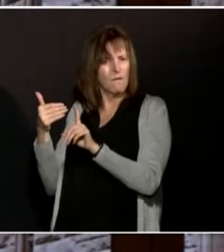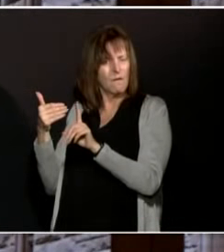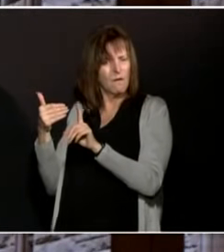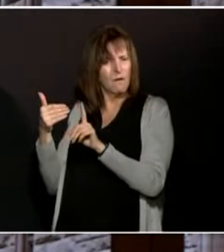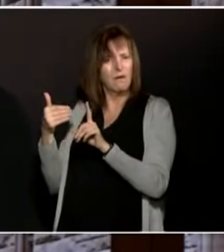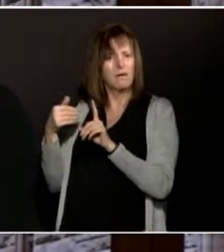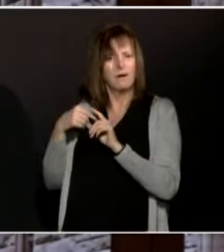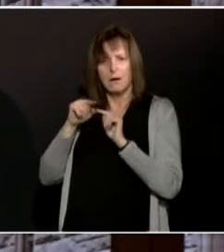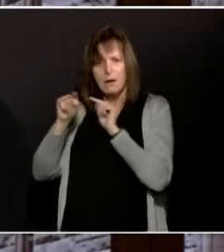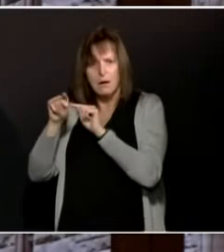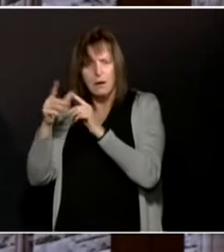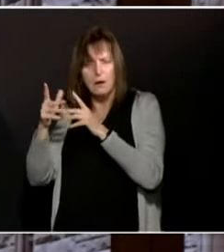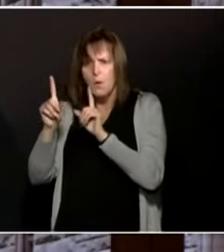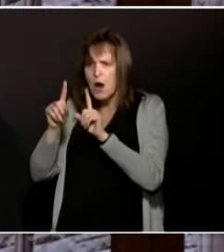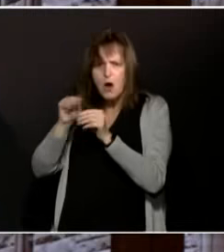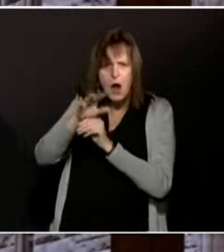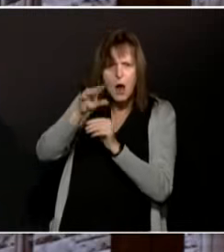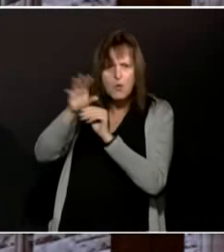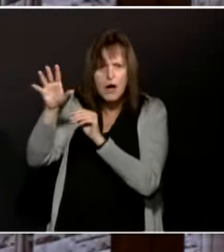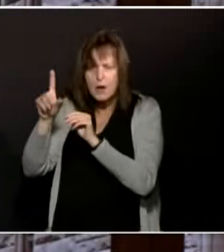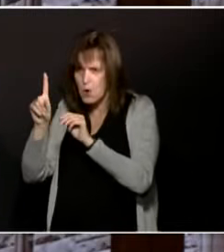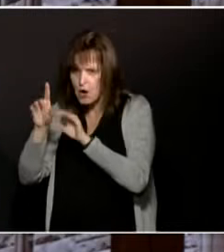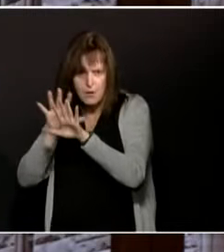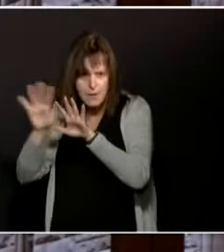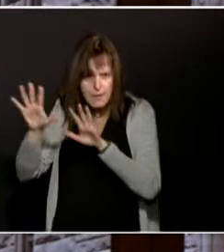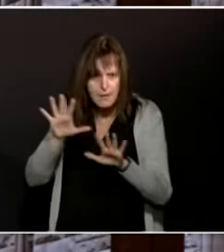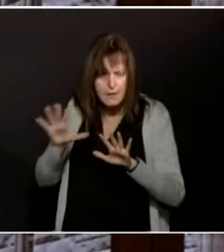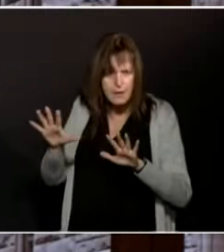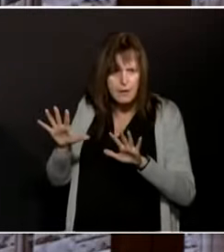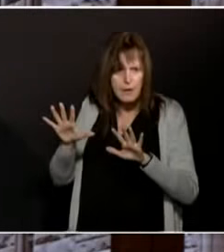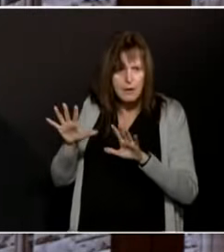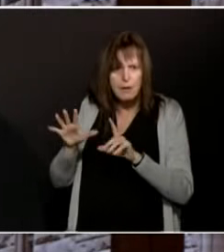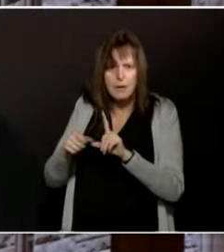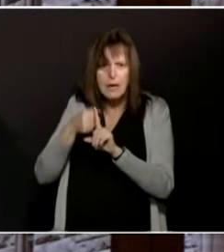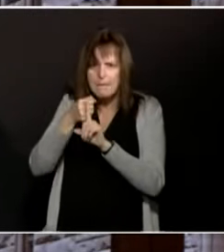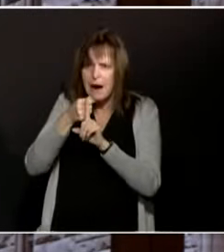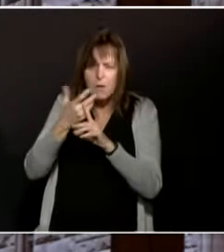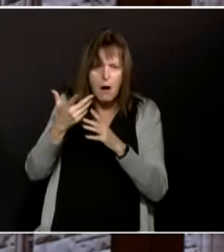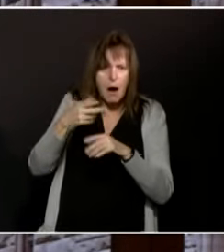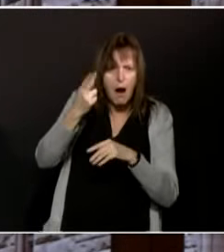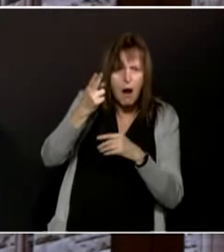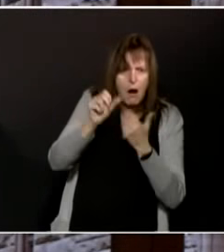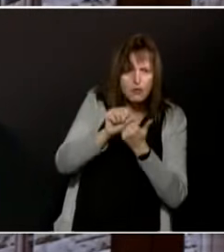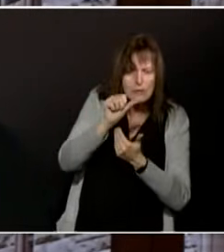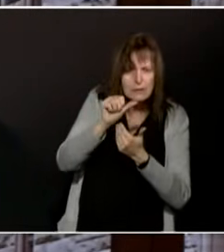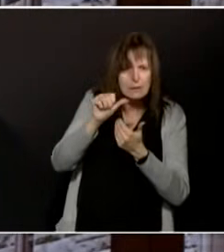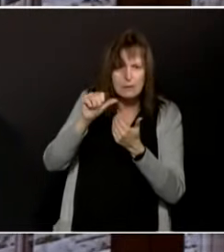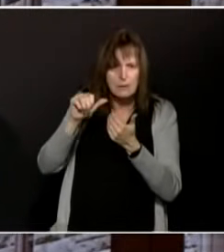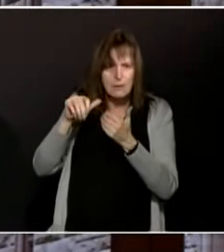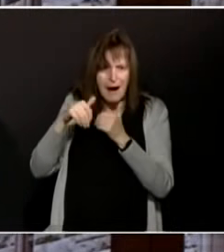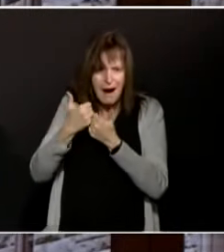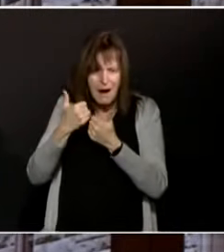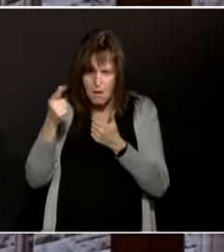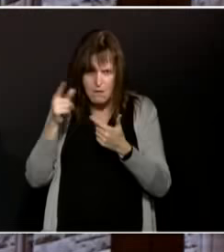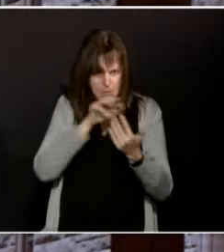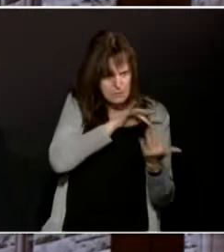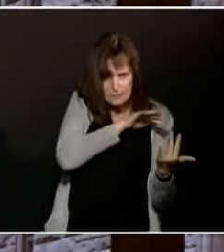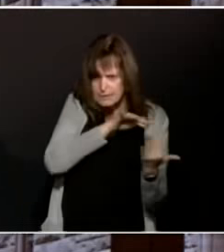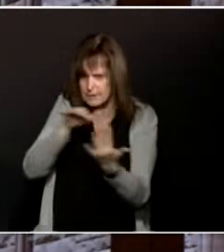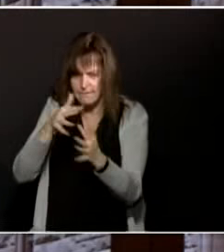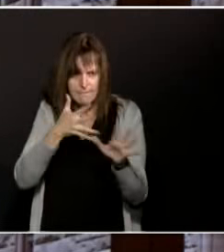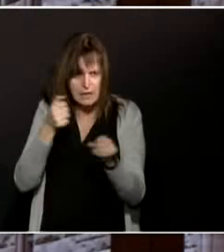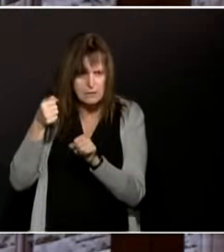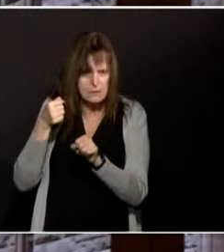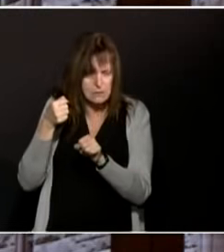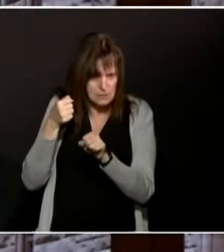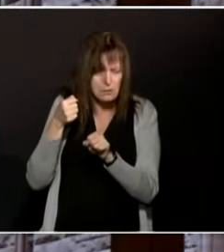was in certain centers, how that impacted their high-risk populations in the community. A lot of aspects were concerned around with